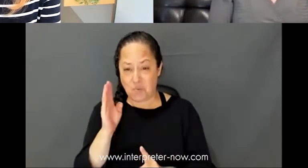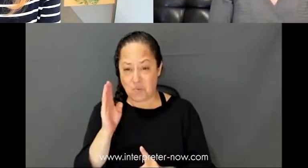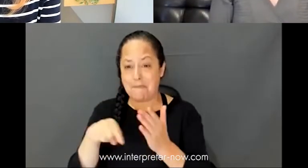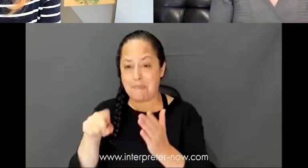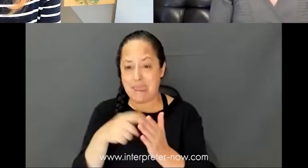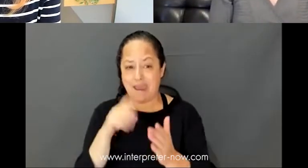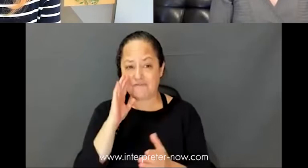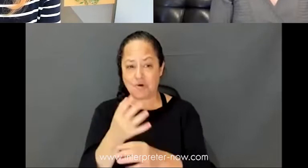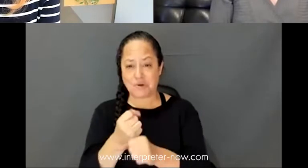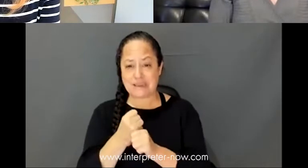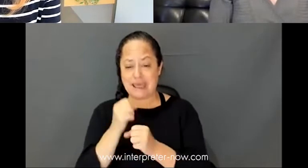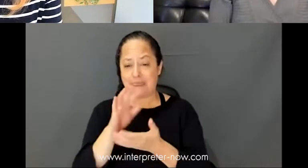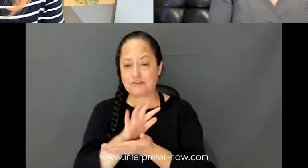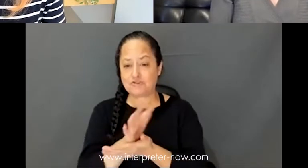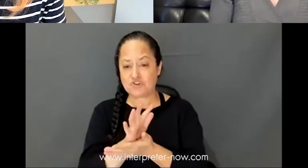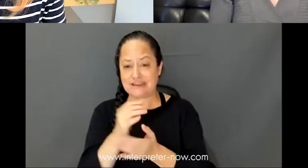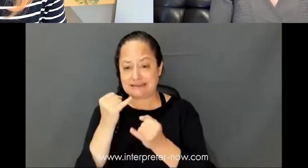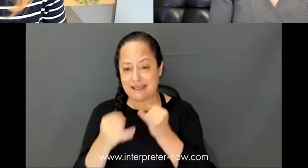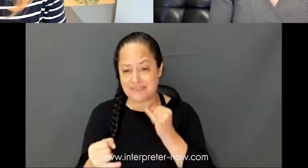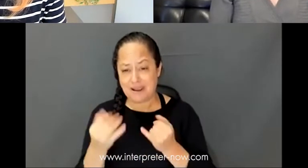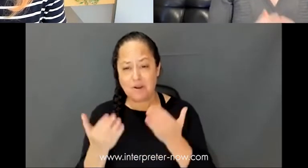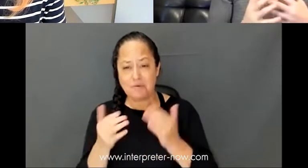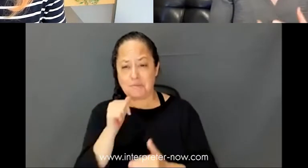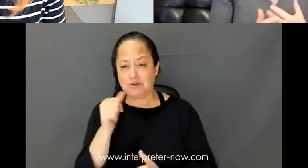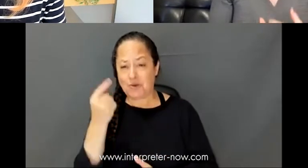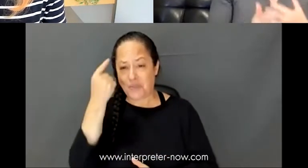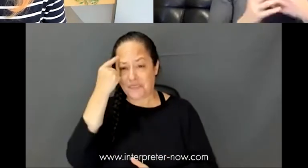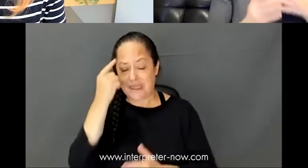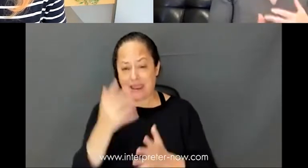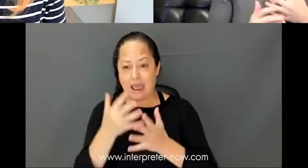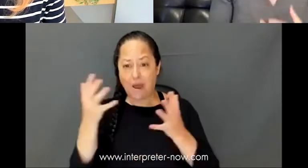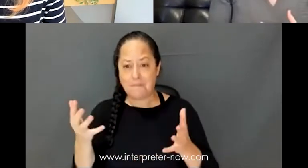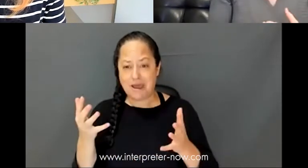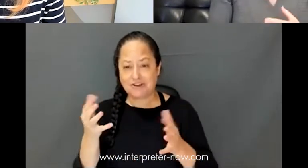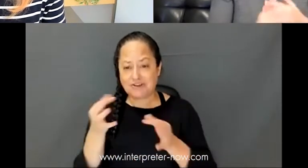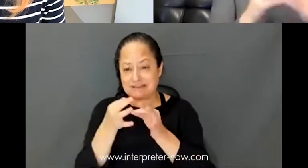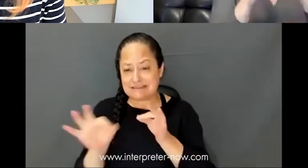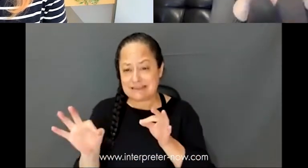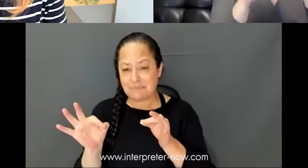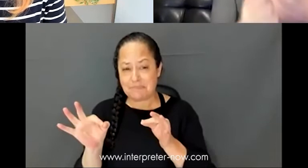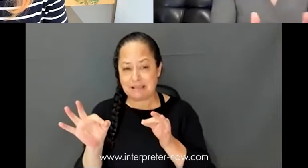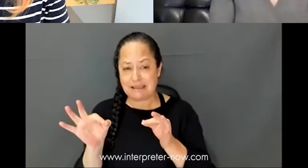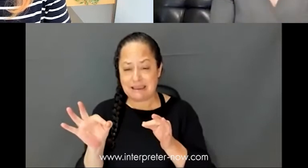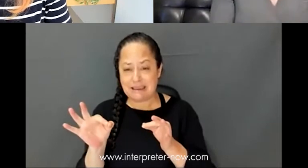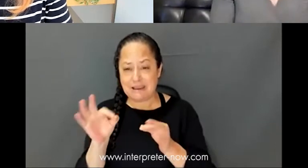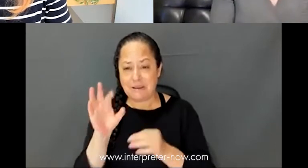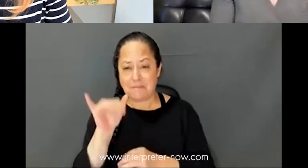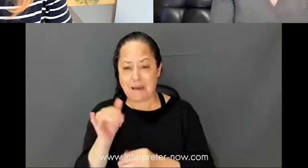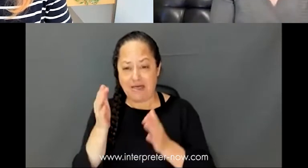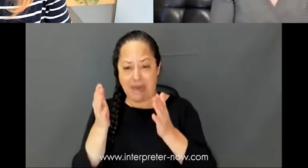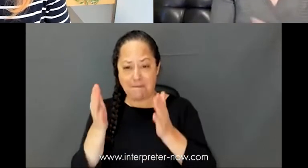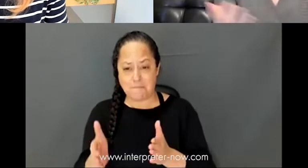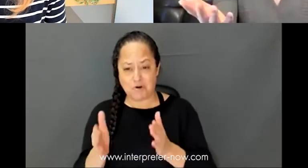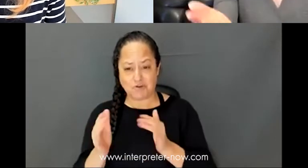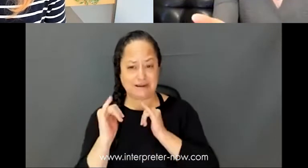going to get the cheese at the end. We probably don't think how much of that is simply driven by this person is a lot like